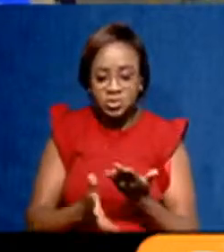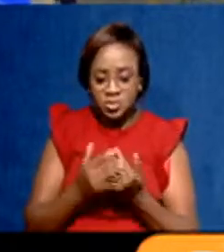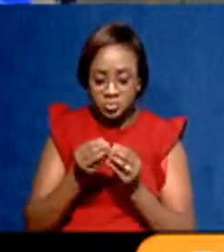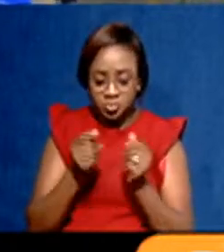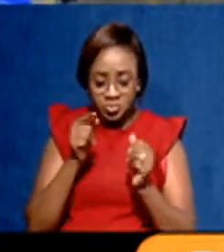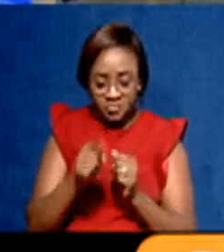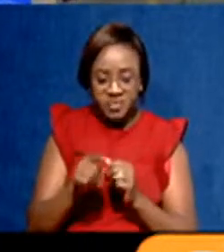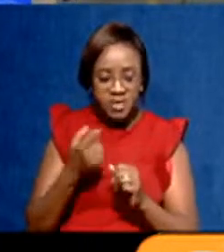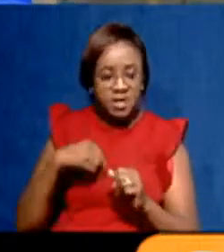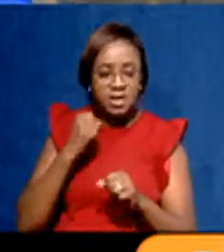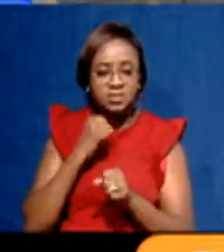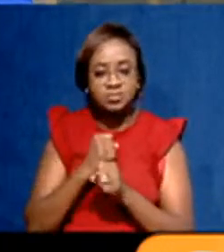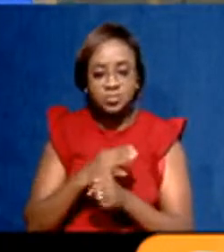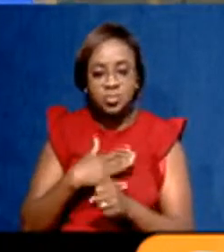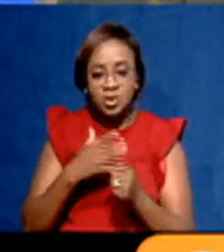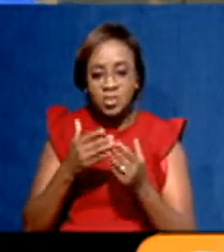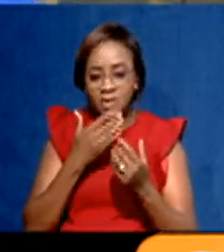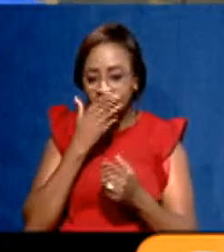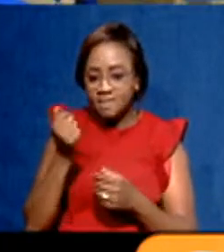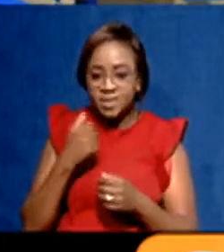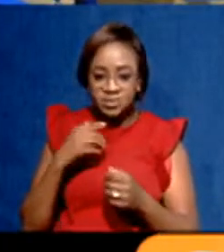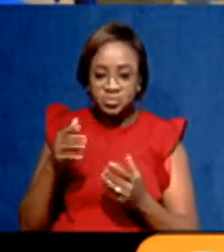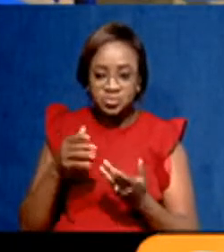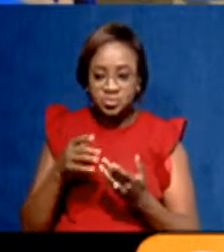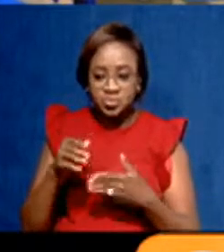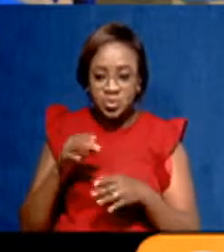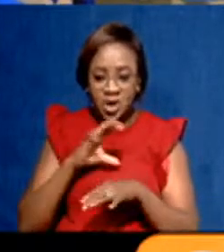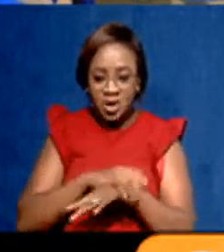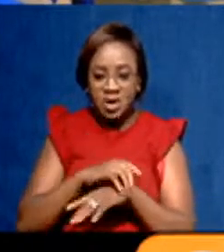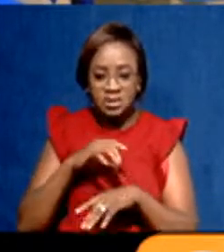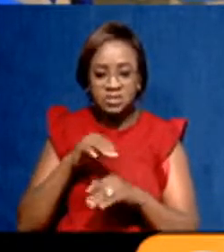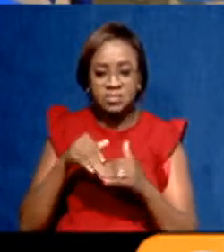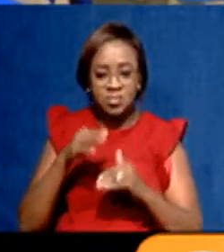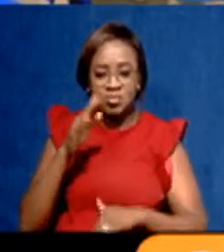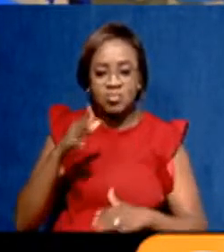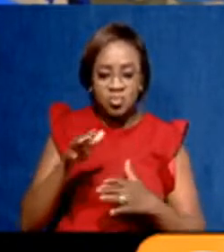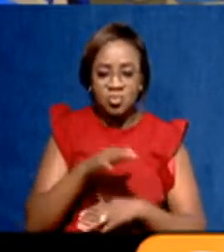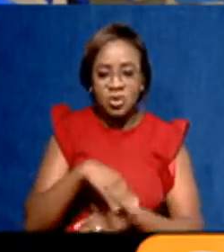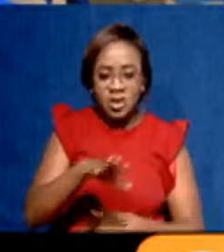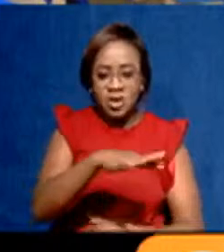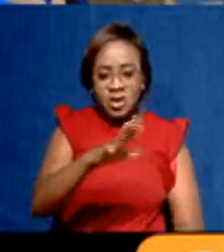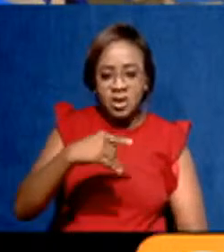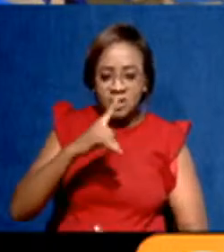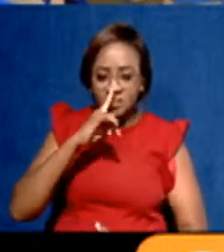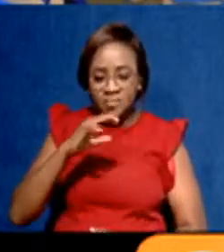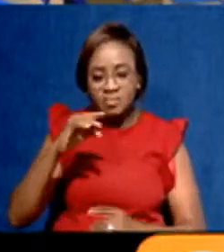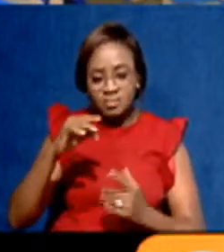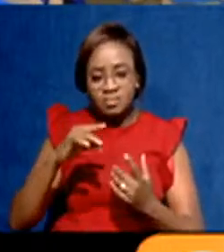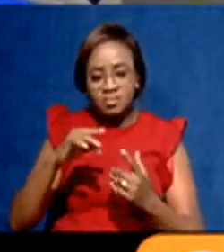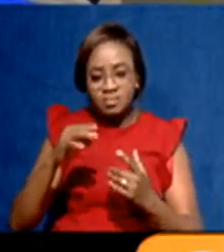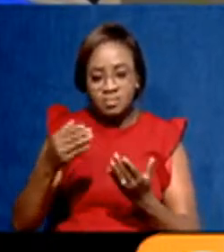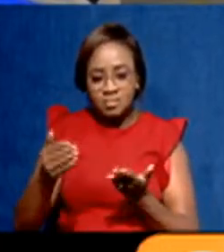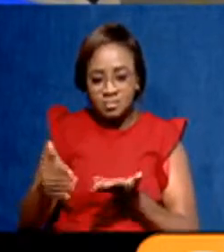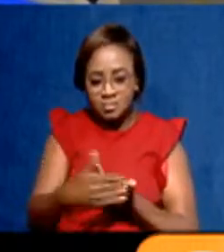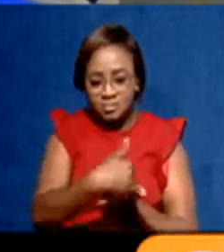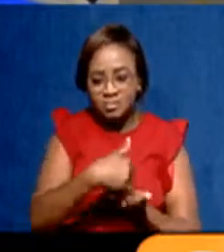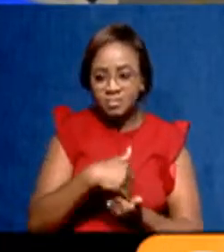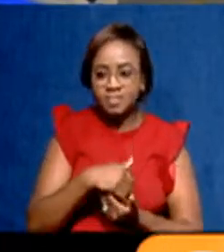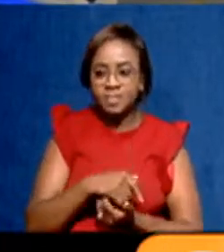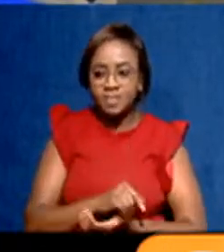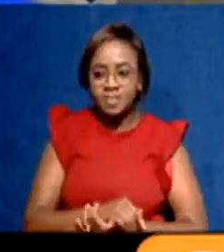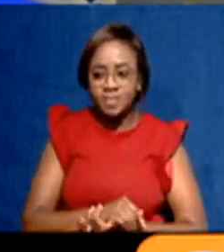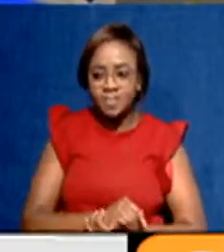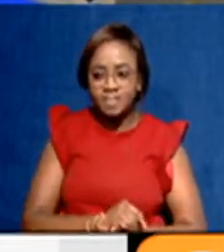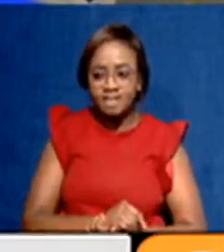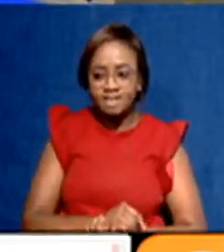doing our best to increase our own source revenue, because once you expand own source revenue, you shrink that